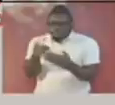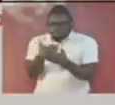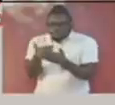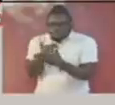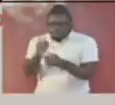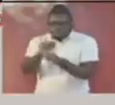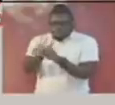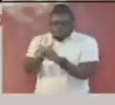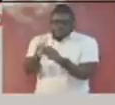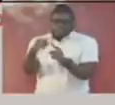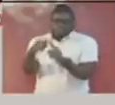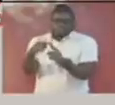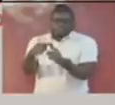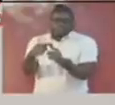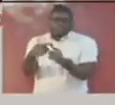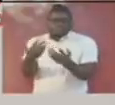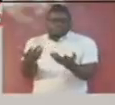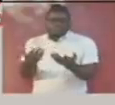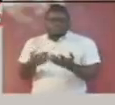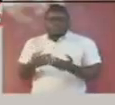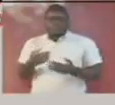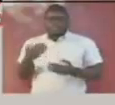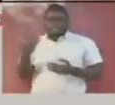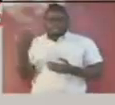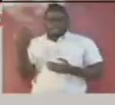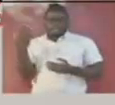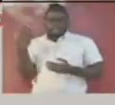since maybe July last year,